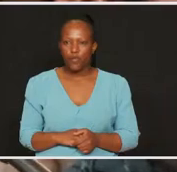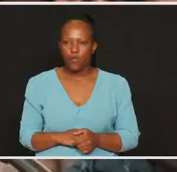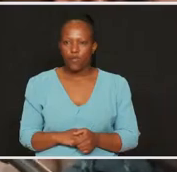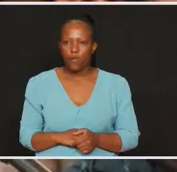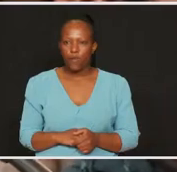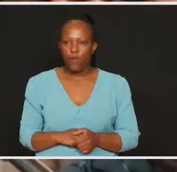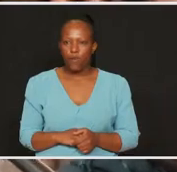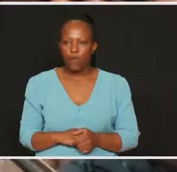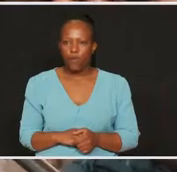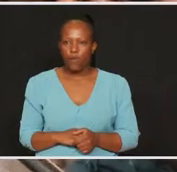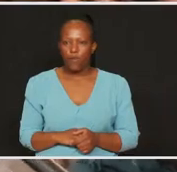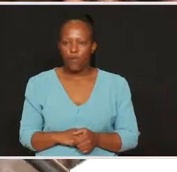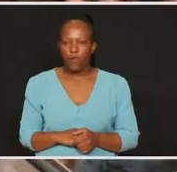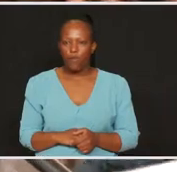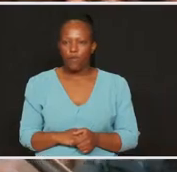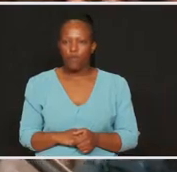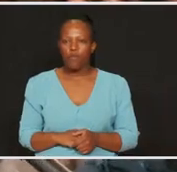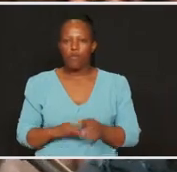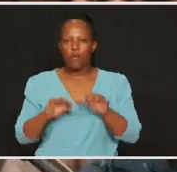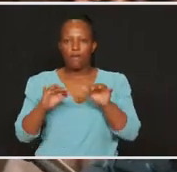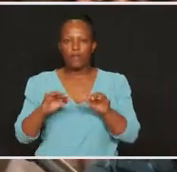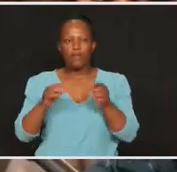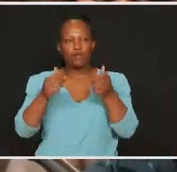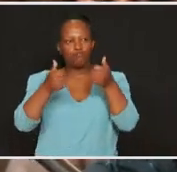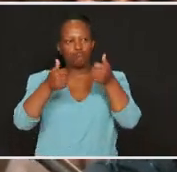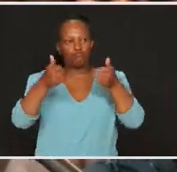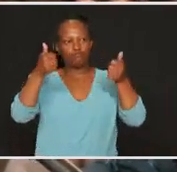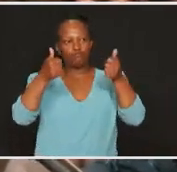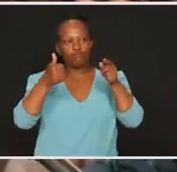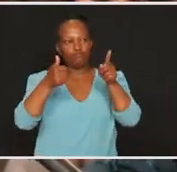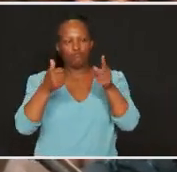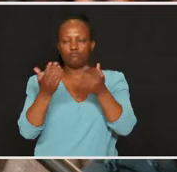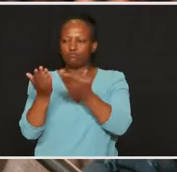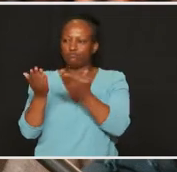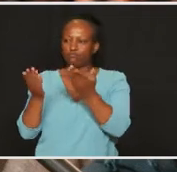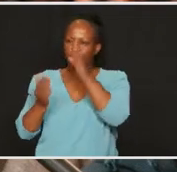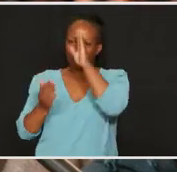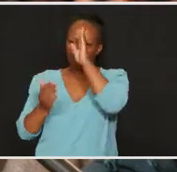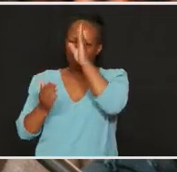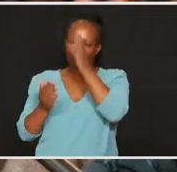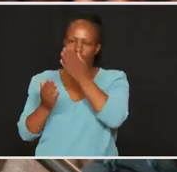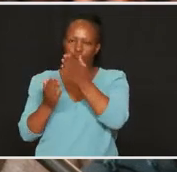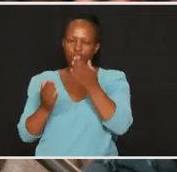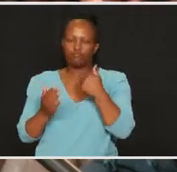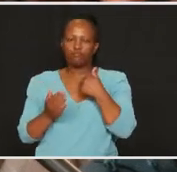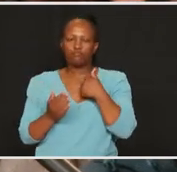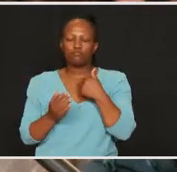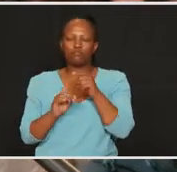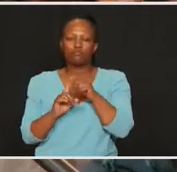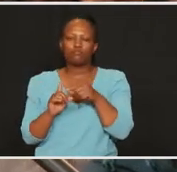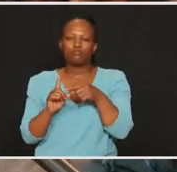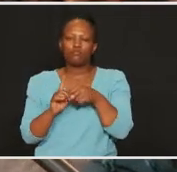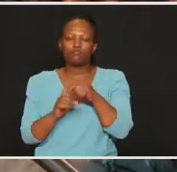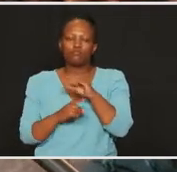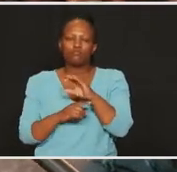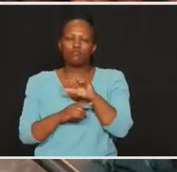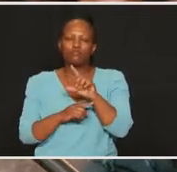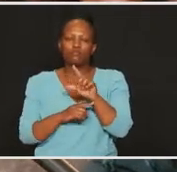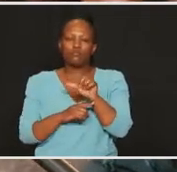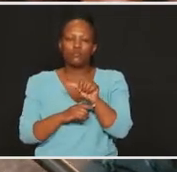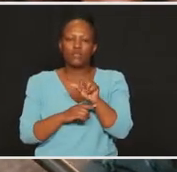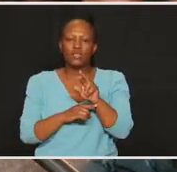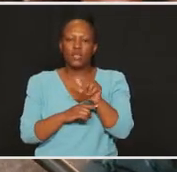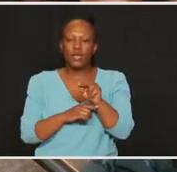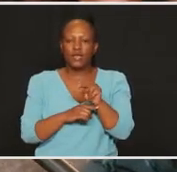fellow citizens above and around I am Jana Clements oversight committee and training materials developer for